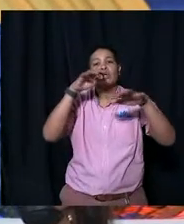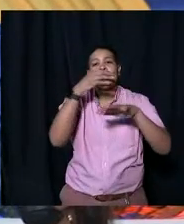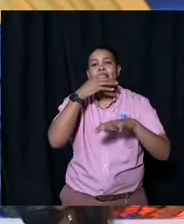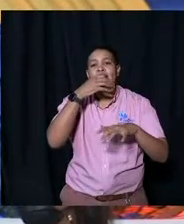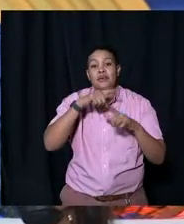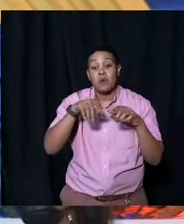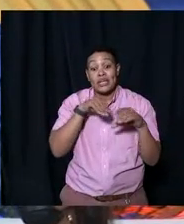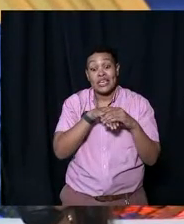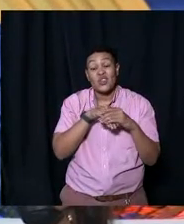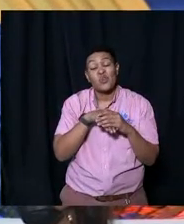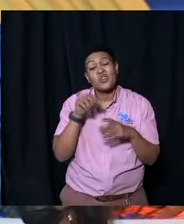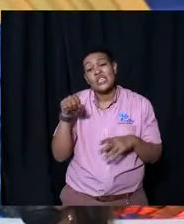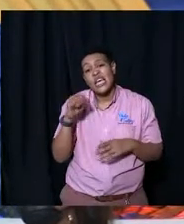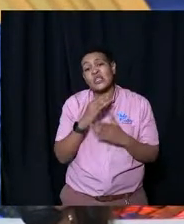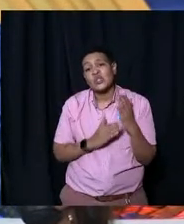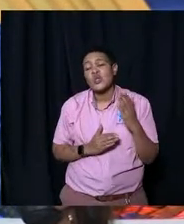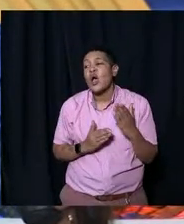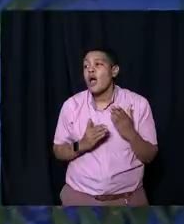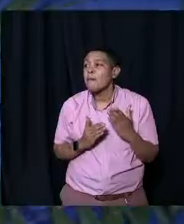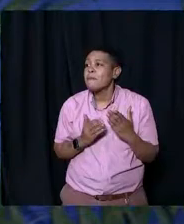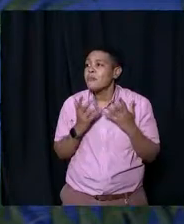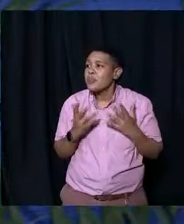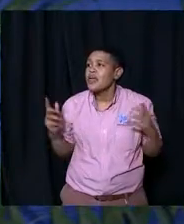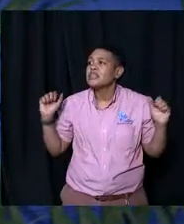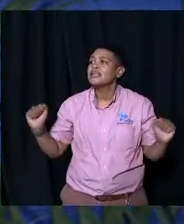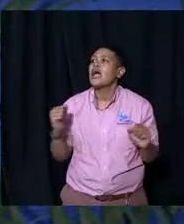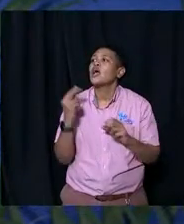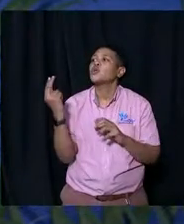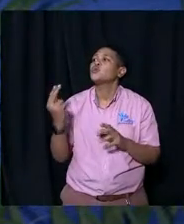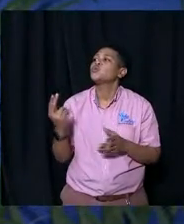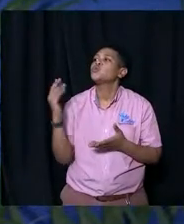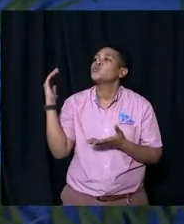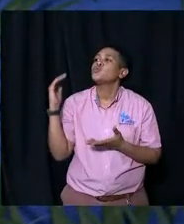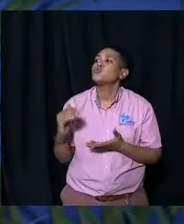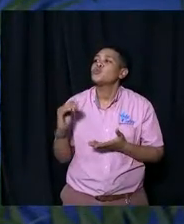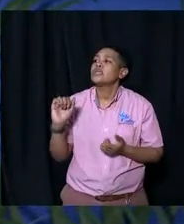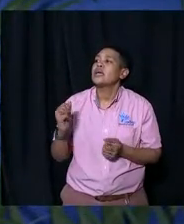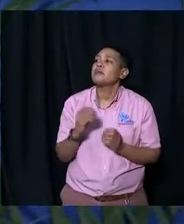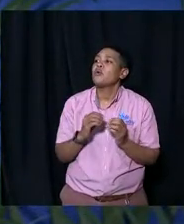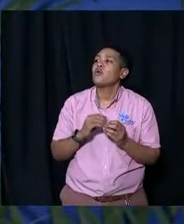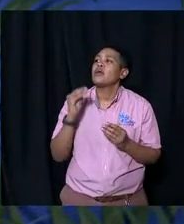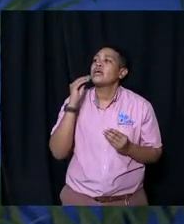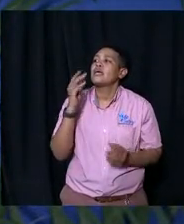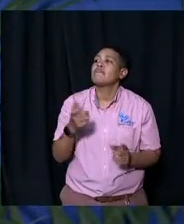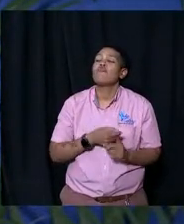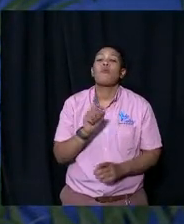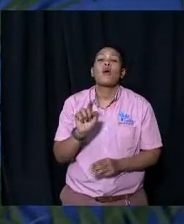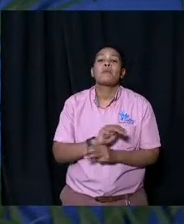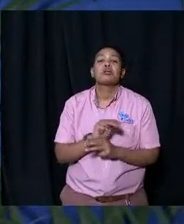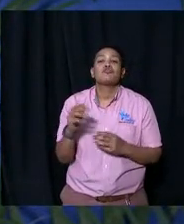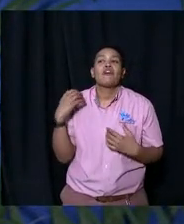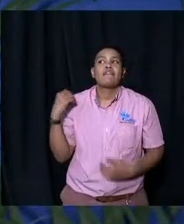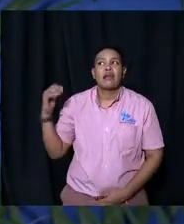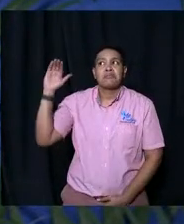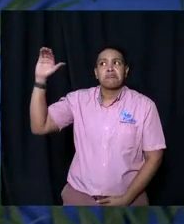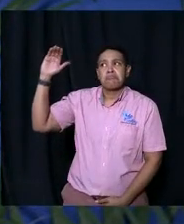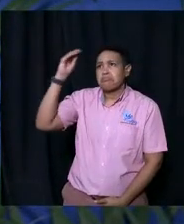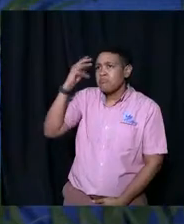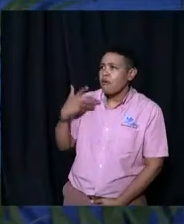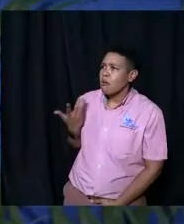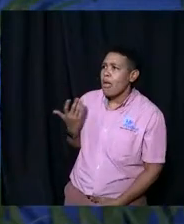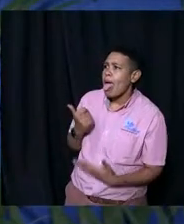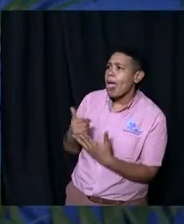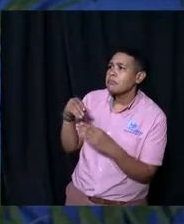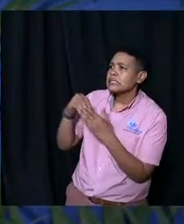indoor air, yes, there are some filters that you can use, and you can get more information from that from the Ministry of Health. What I